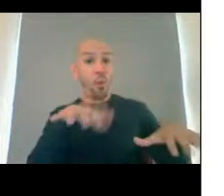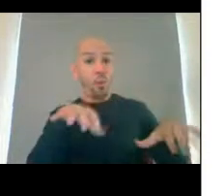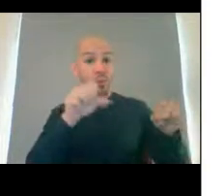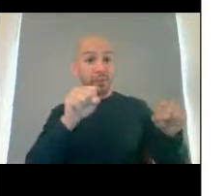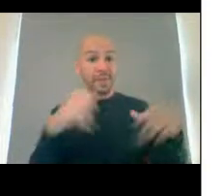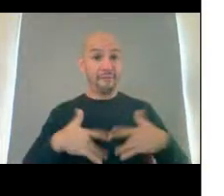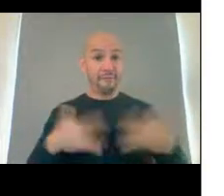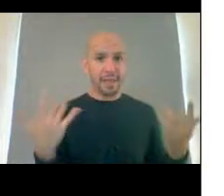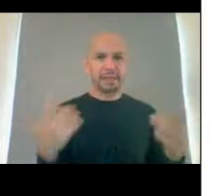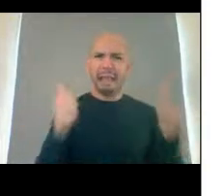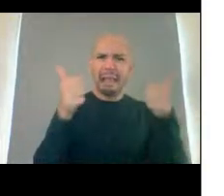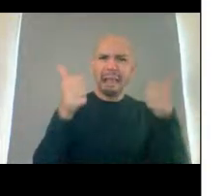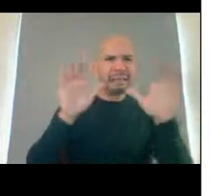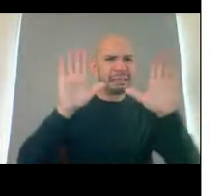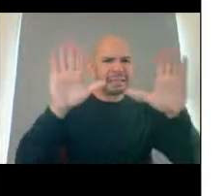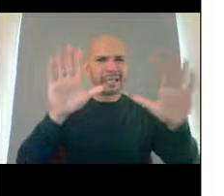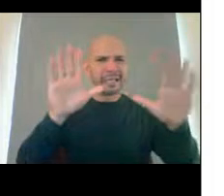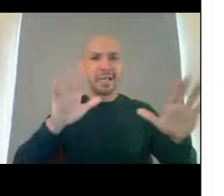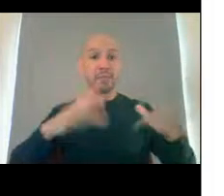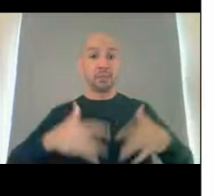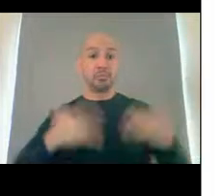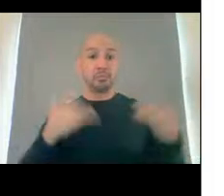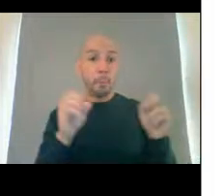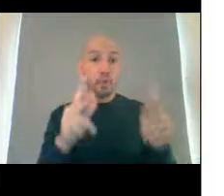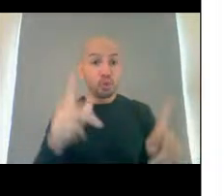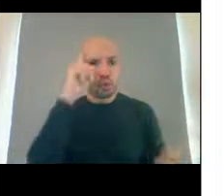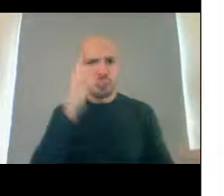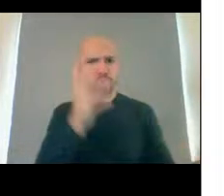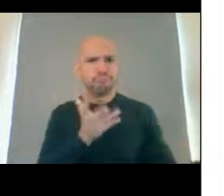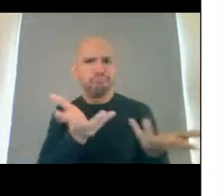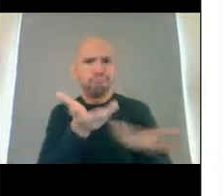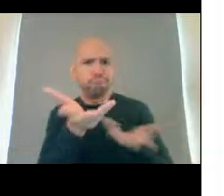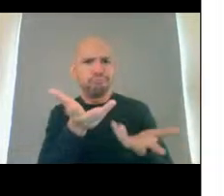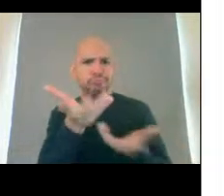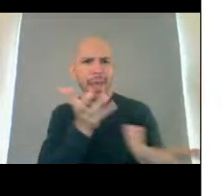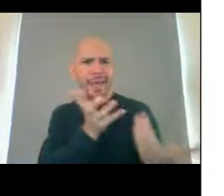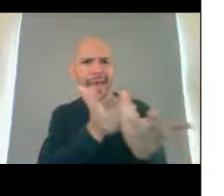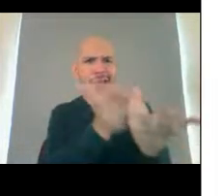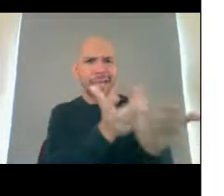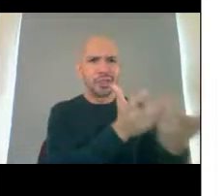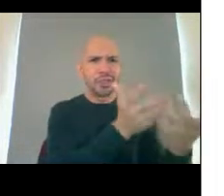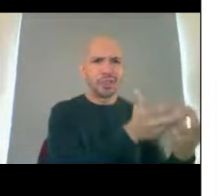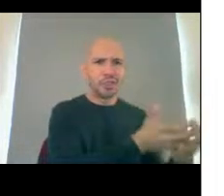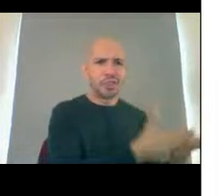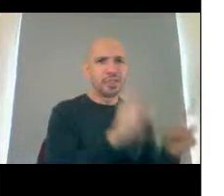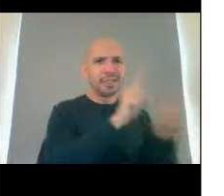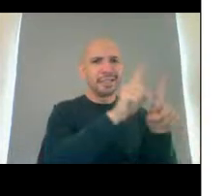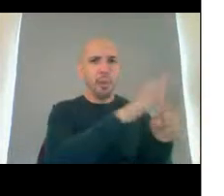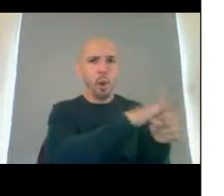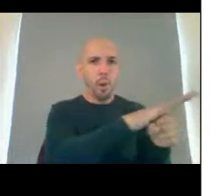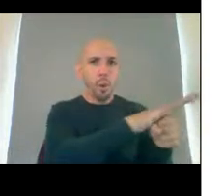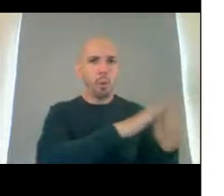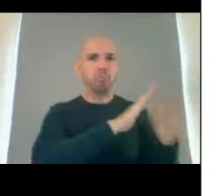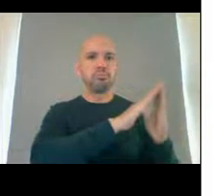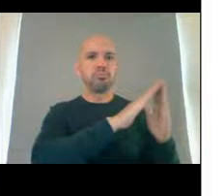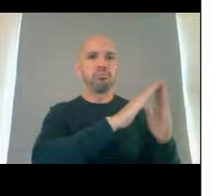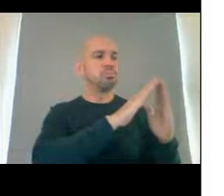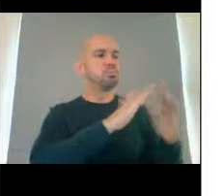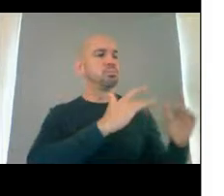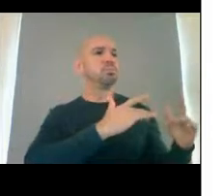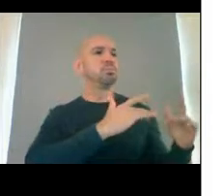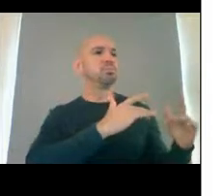engage potential partners in local communities and and demonstrate our commitment and provide opportunities and connections